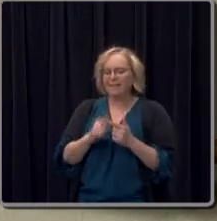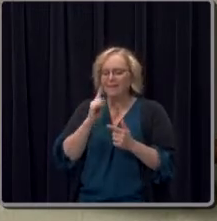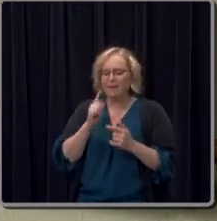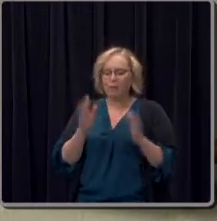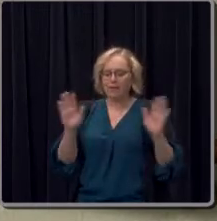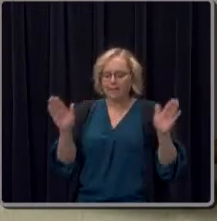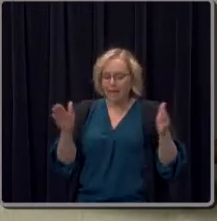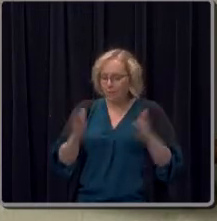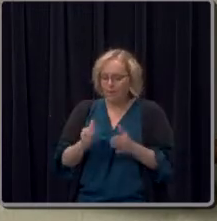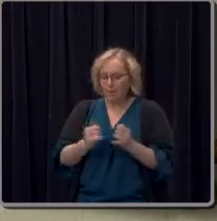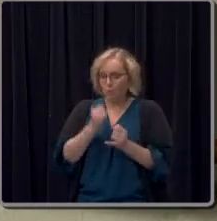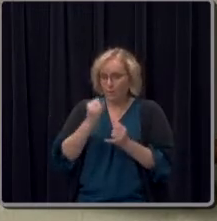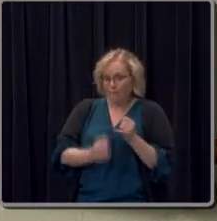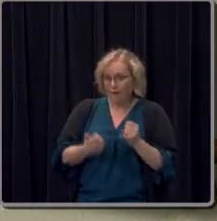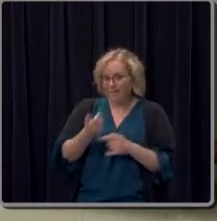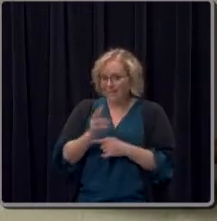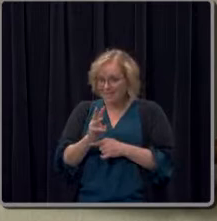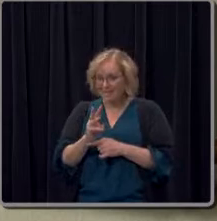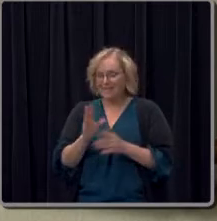will be part of the